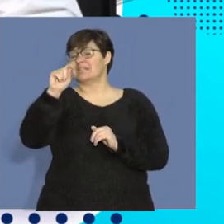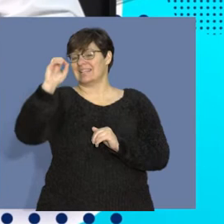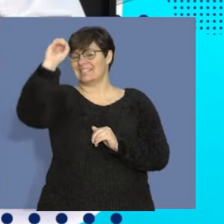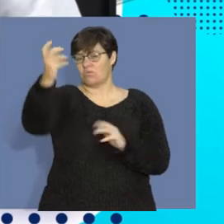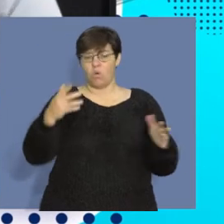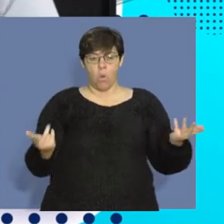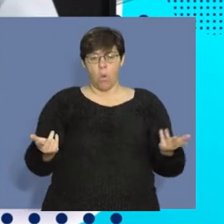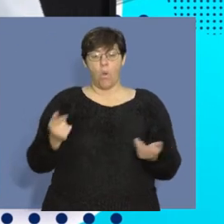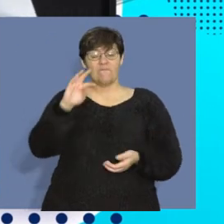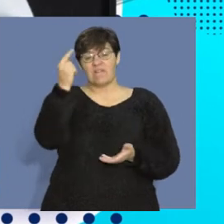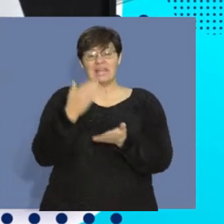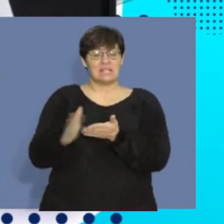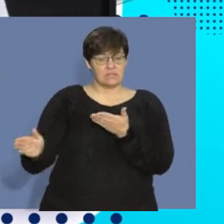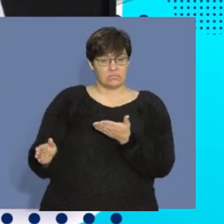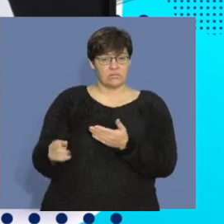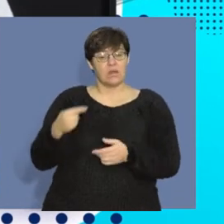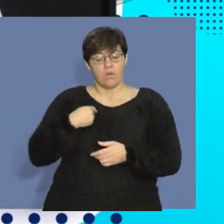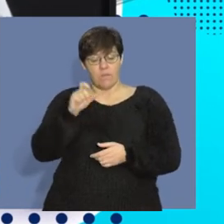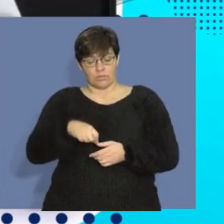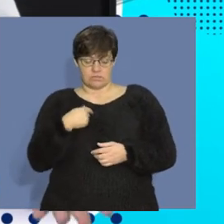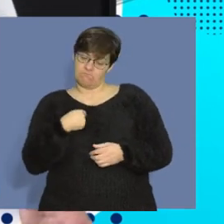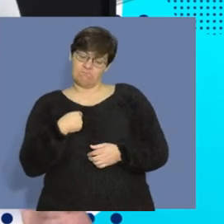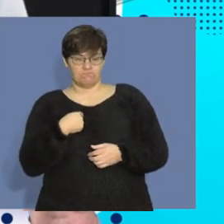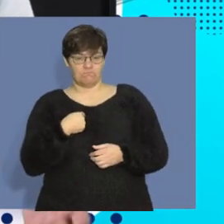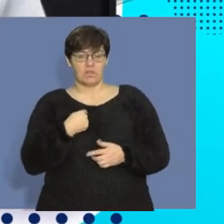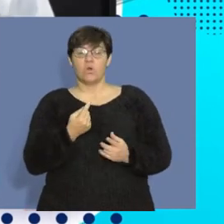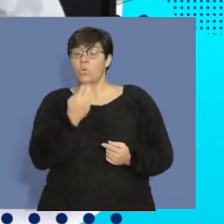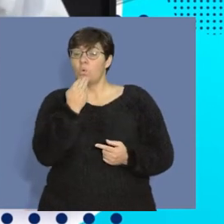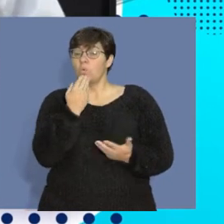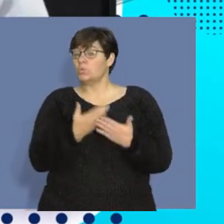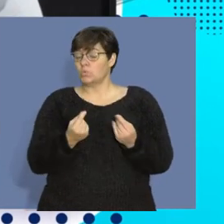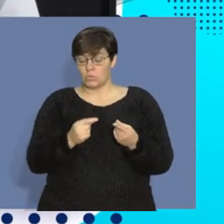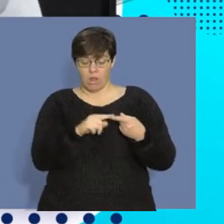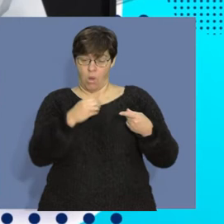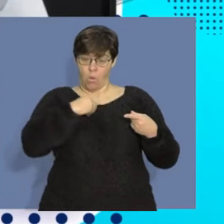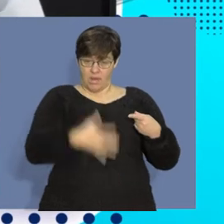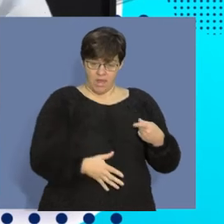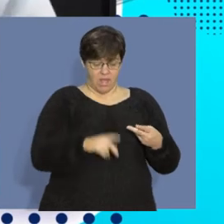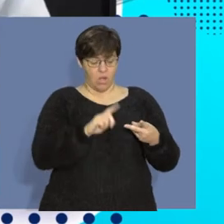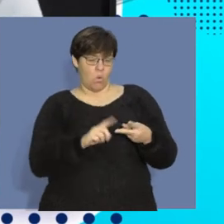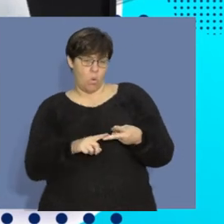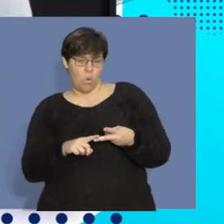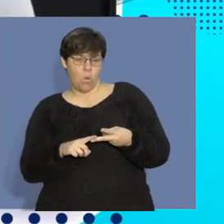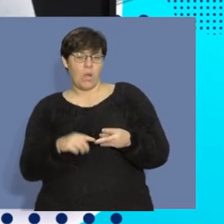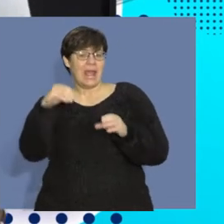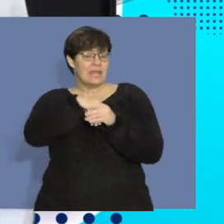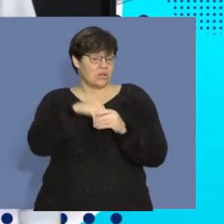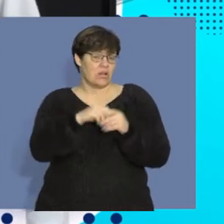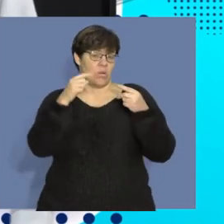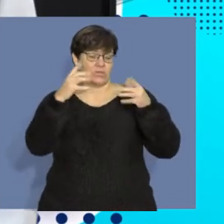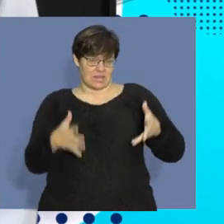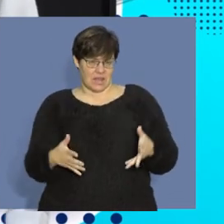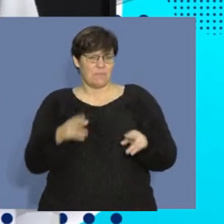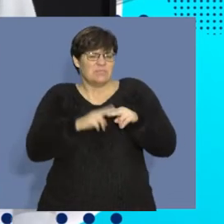exempt sales. So all of these could be done either by the owner or the internal auditor, depending on the size